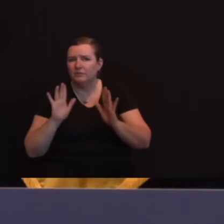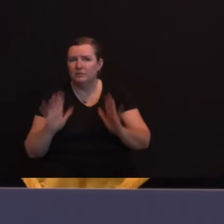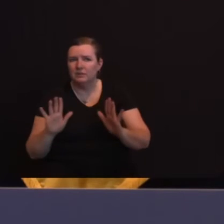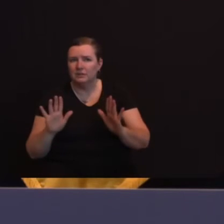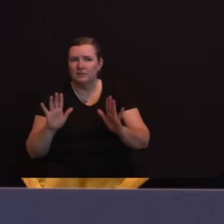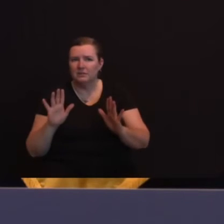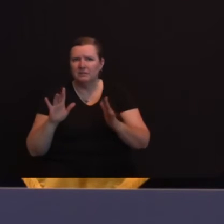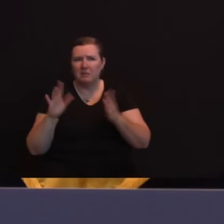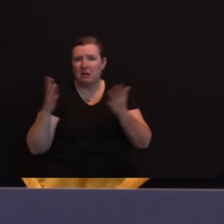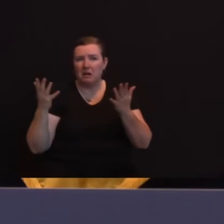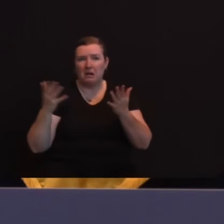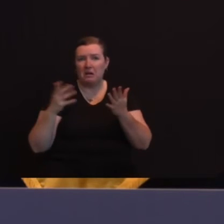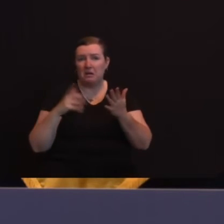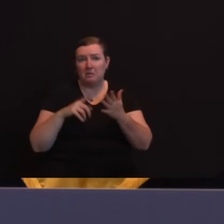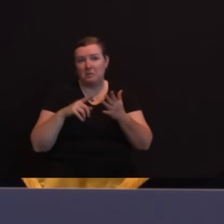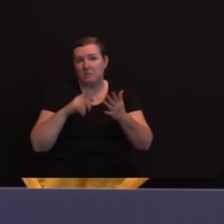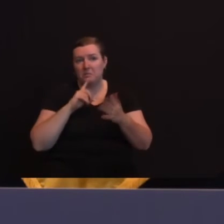Tina.